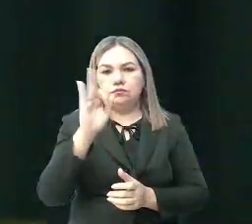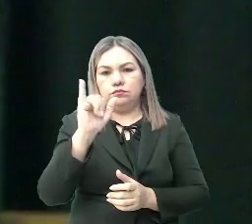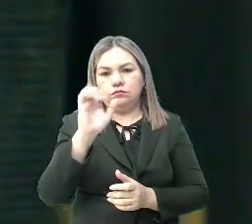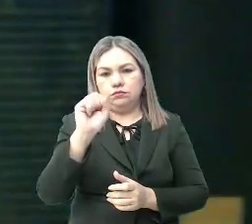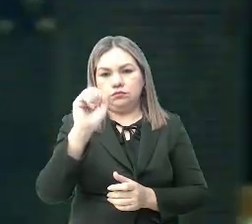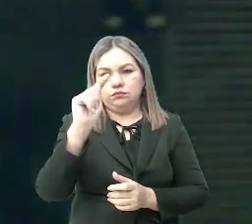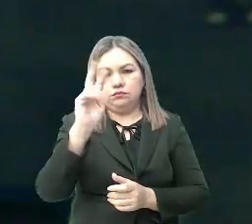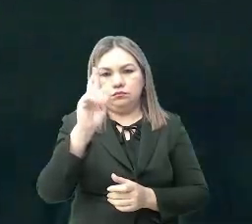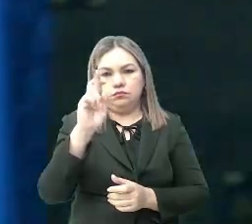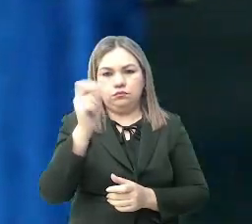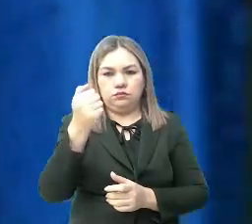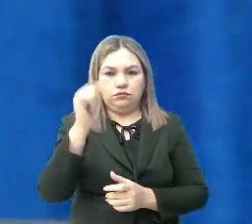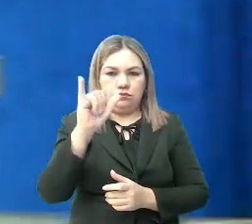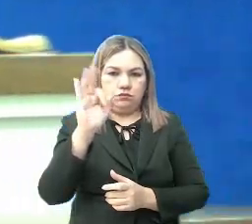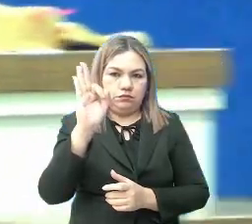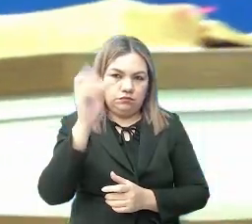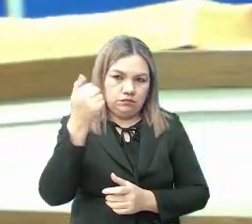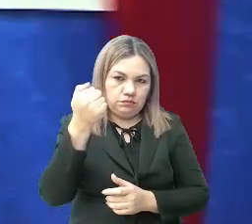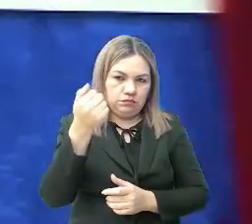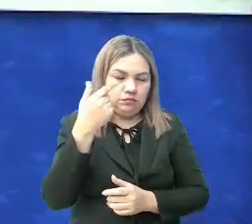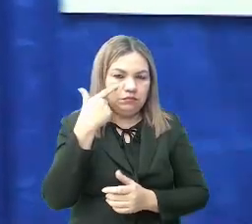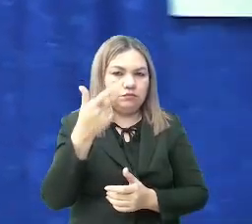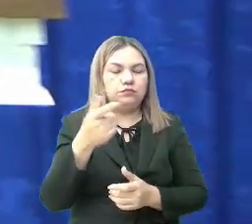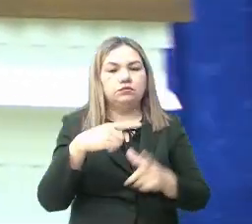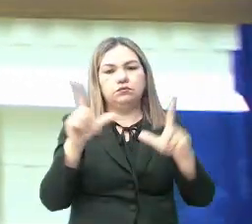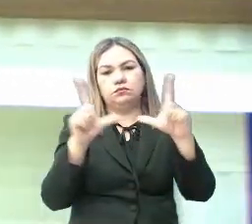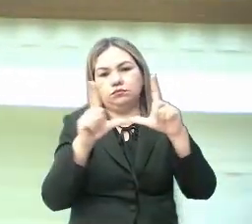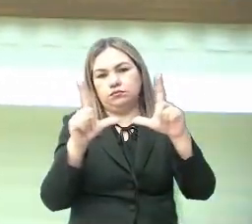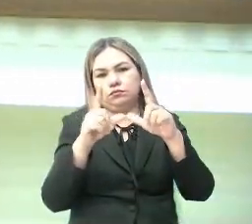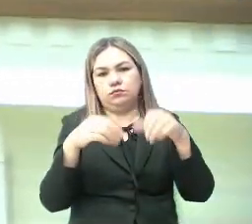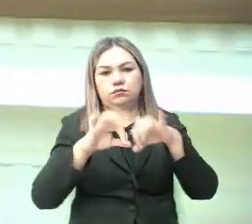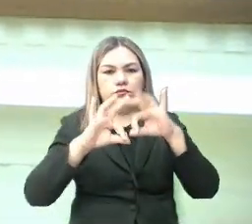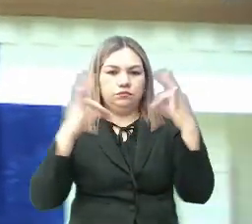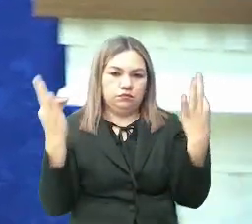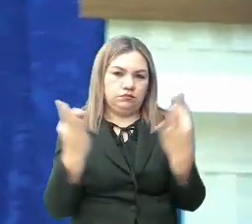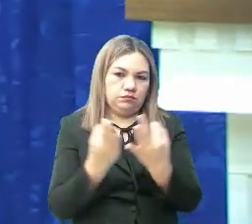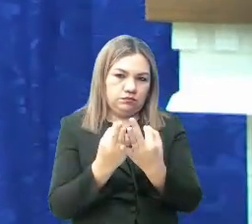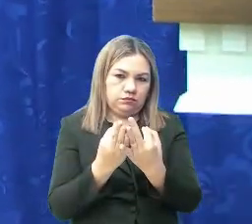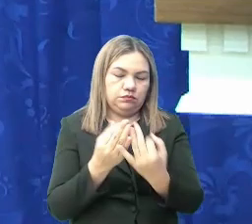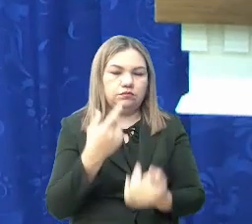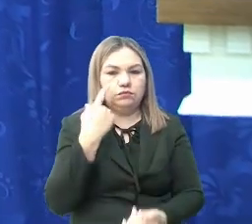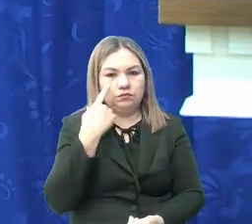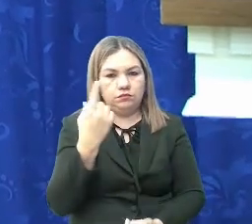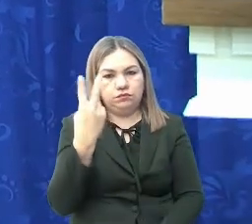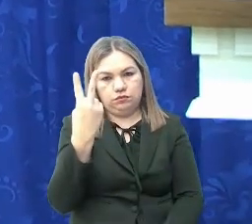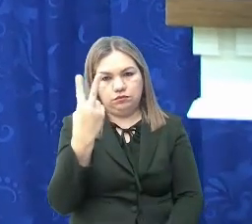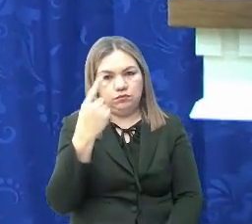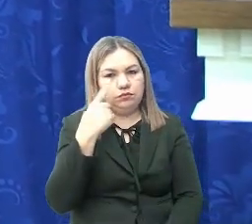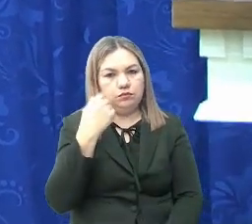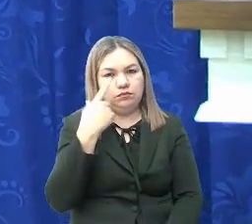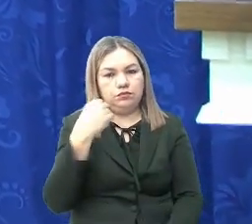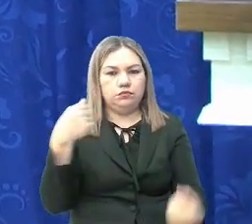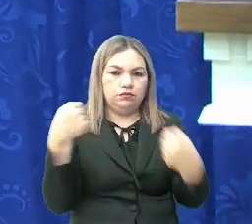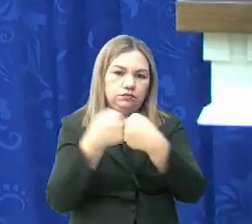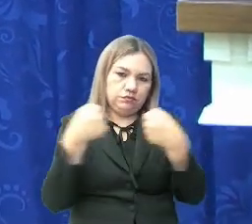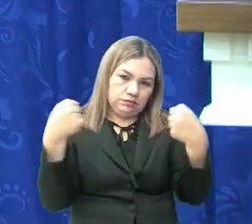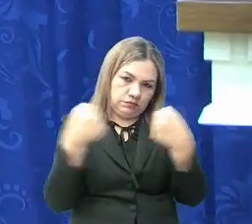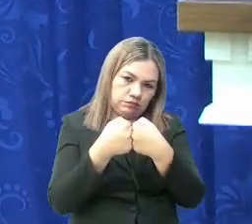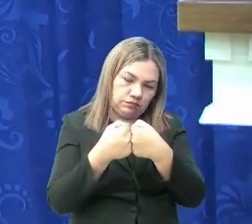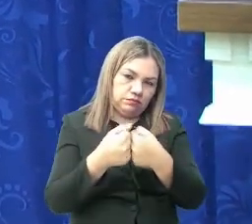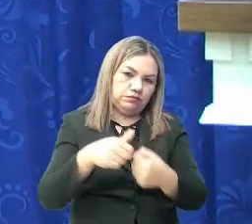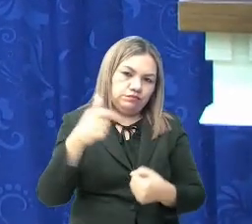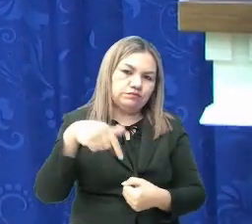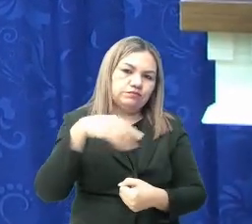at all times, right? You put the TV, only you see two men